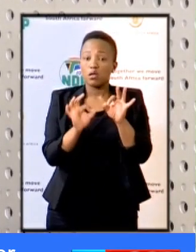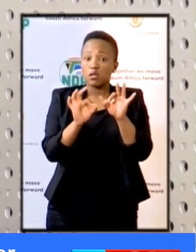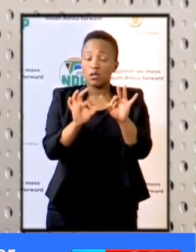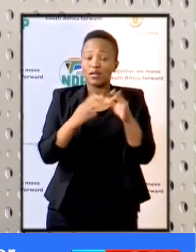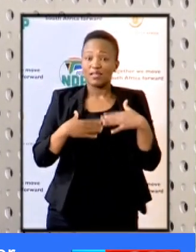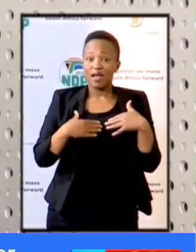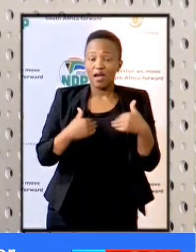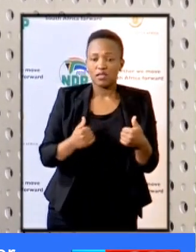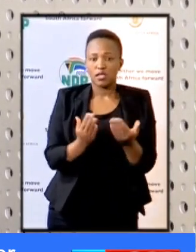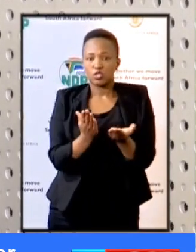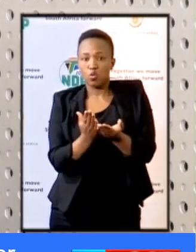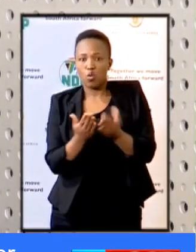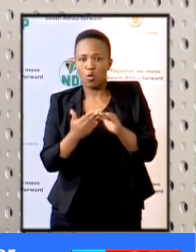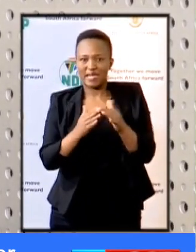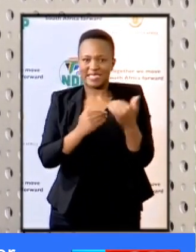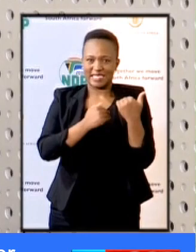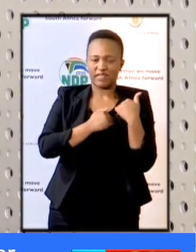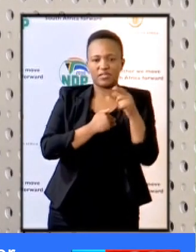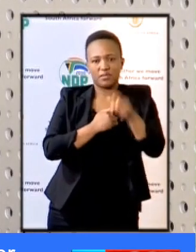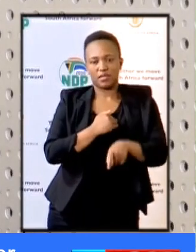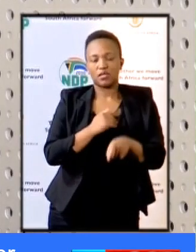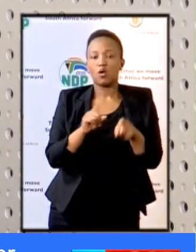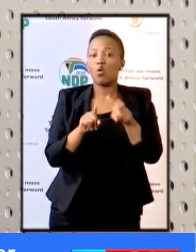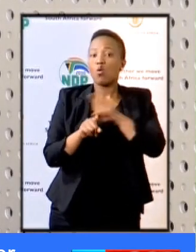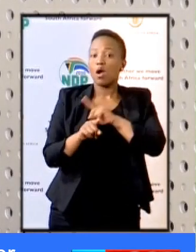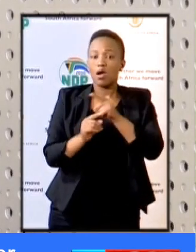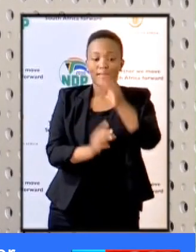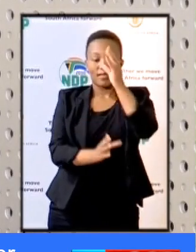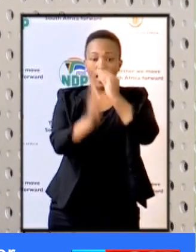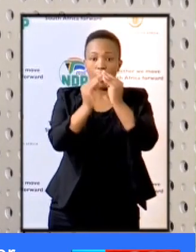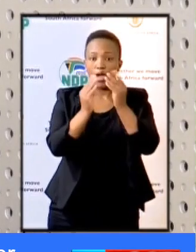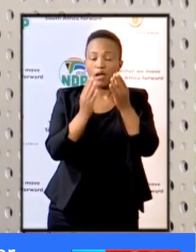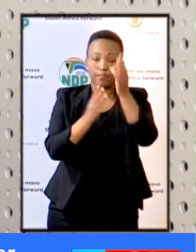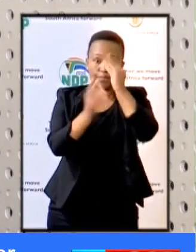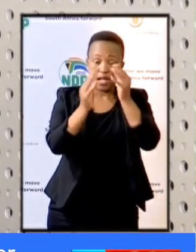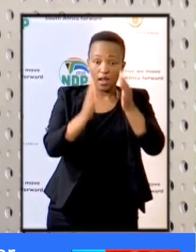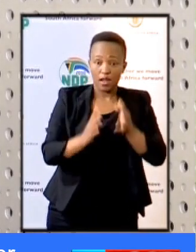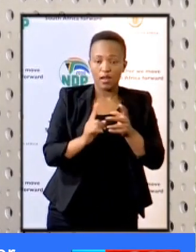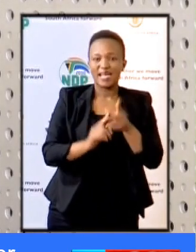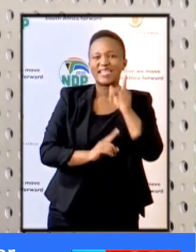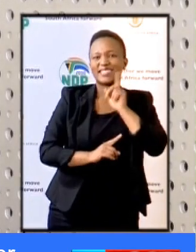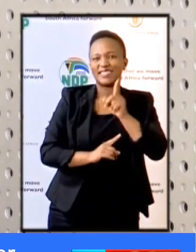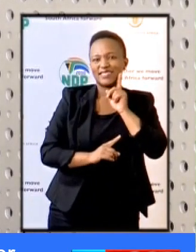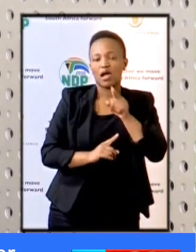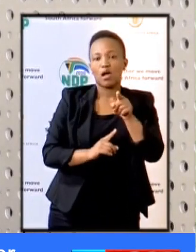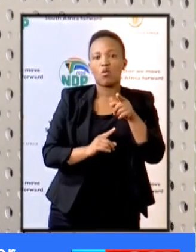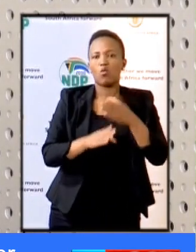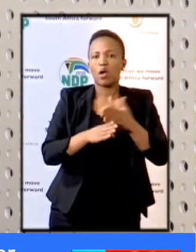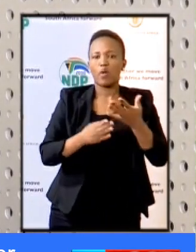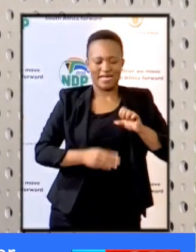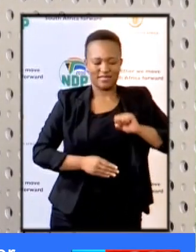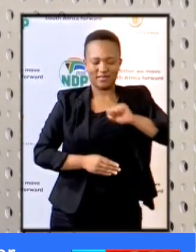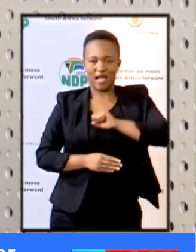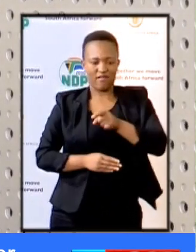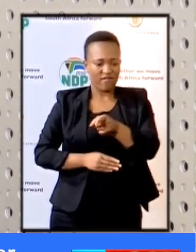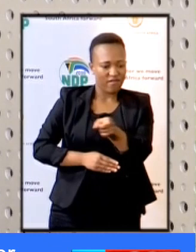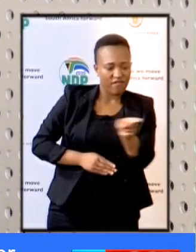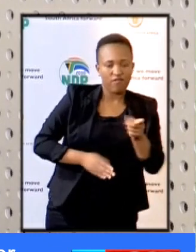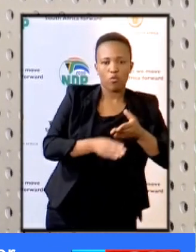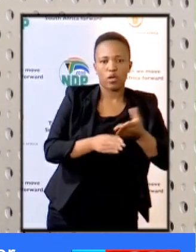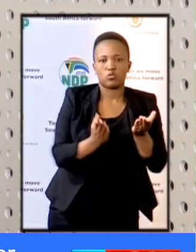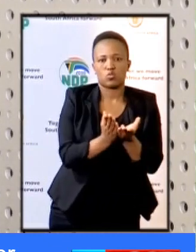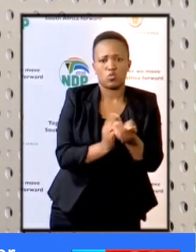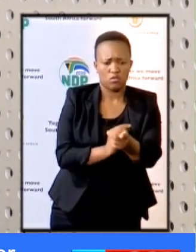communities. As I say, particularly our learners, our teachers, and the general staff working in schools. We have already